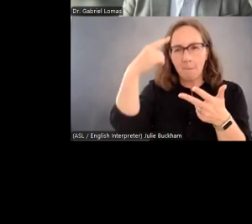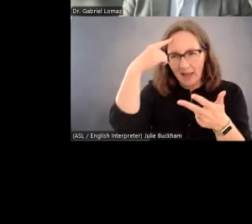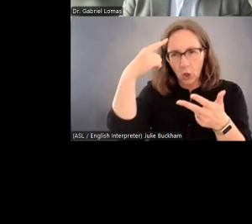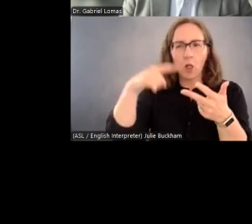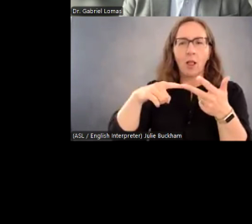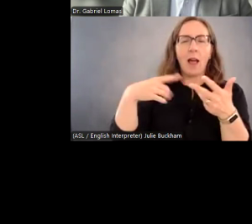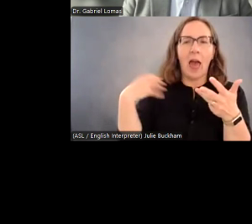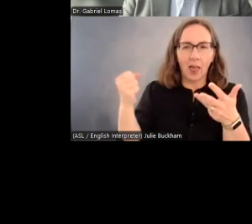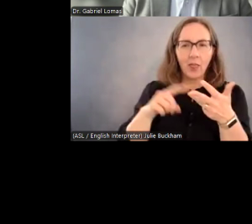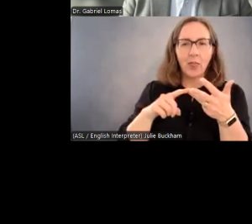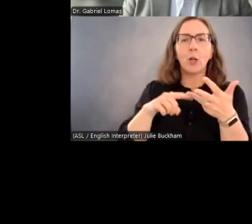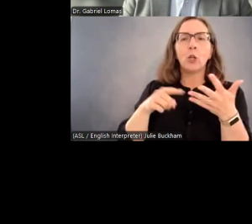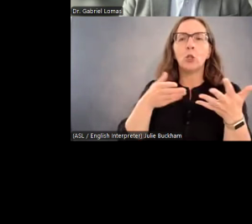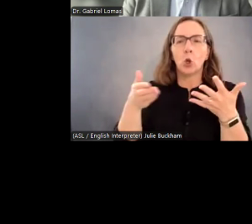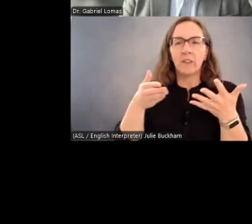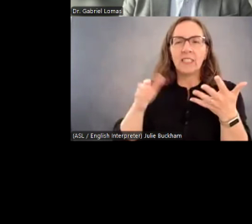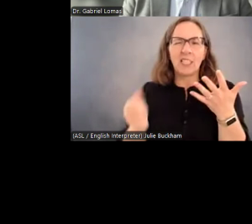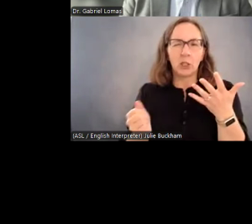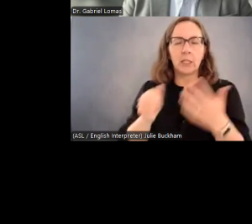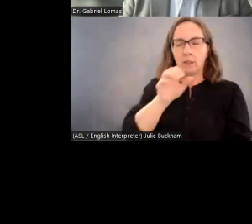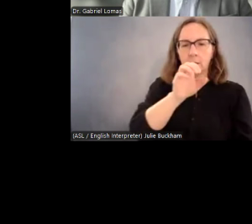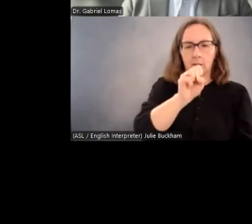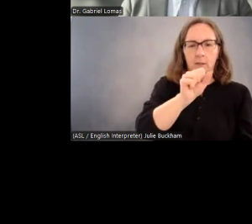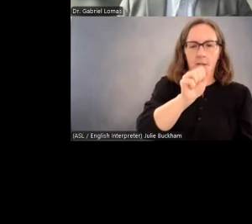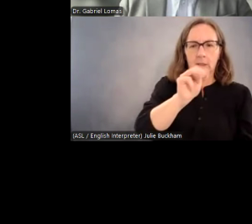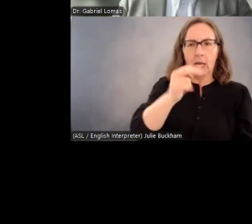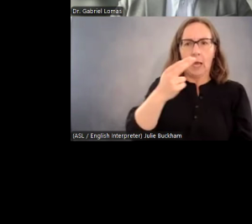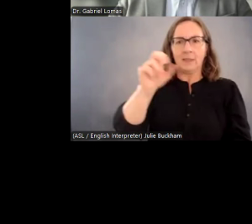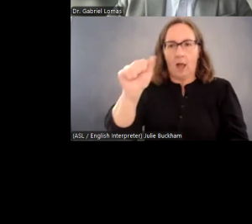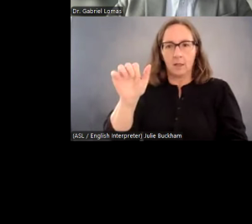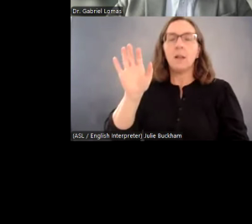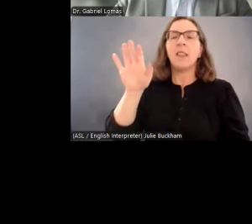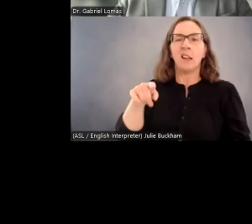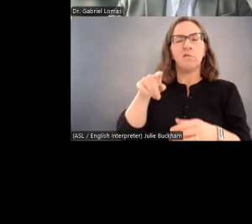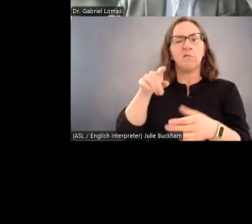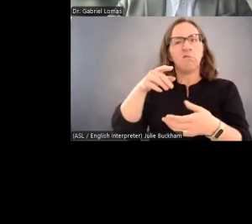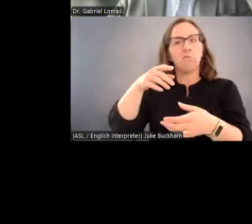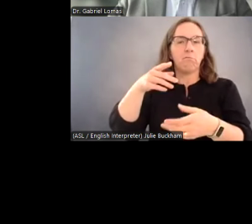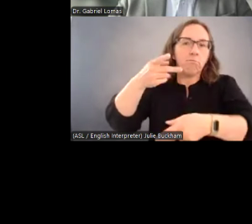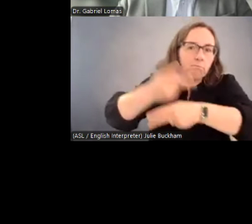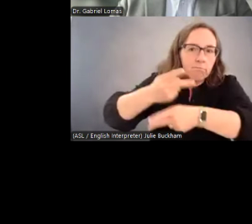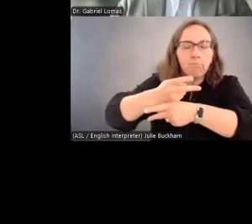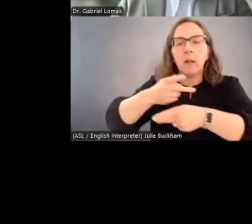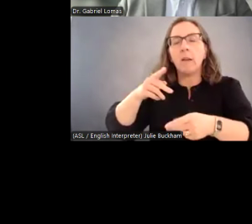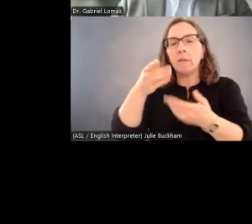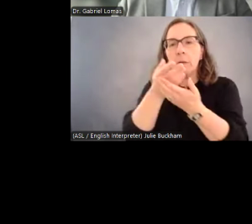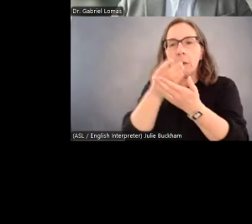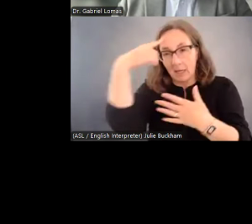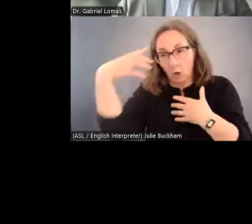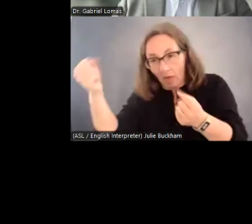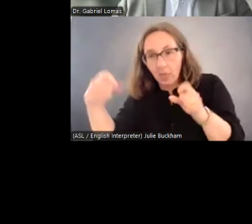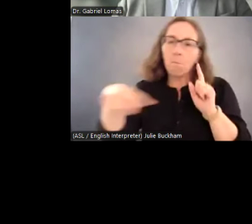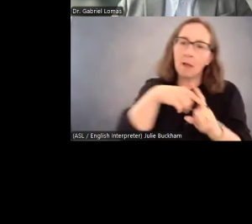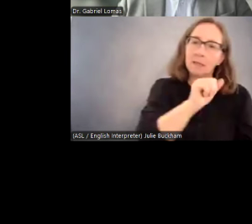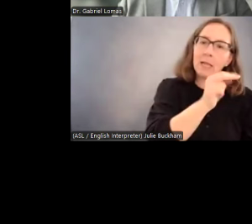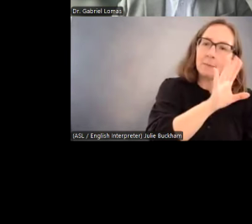that deals federally with both mental health and substance abuse services. They have done some studies, and their studies